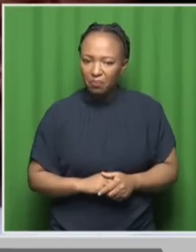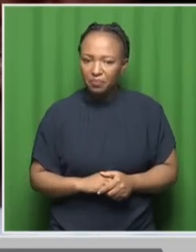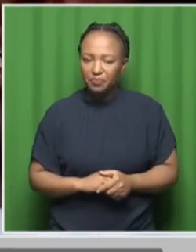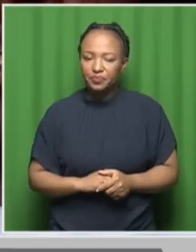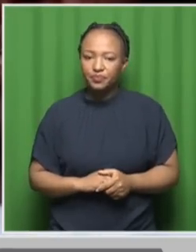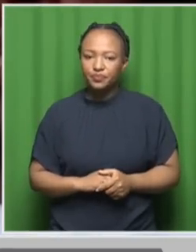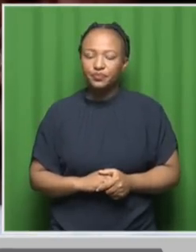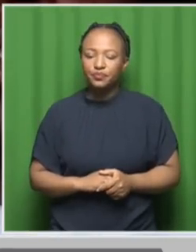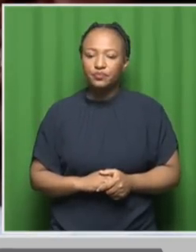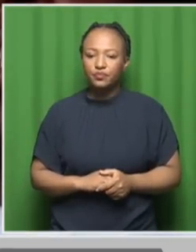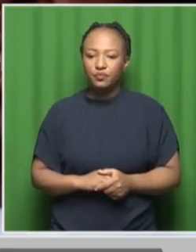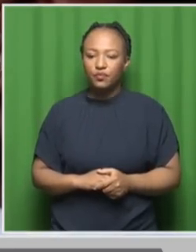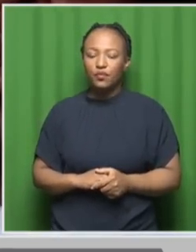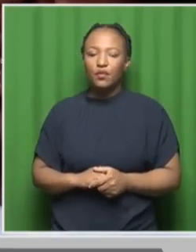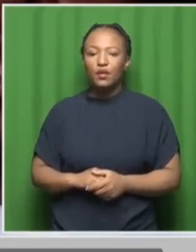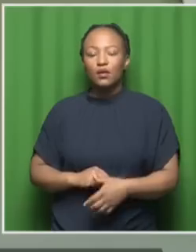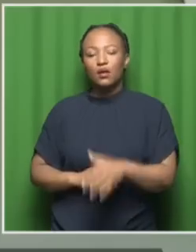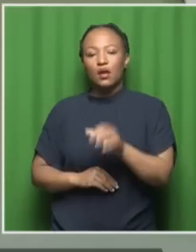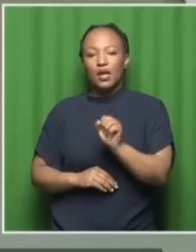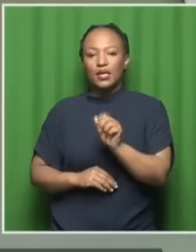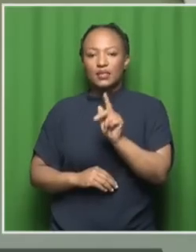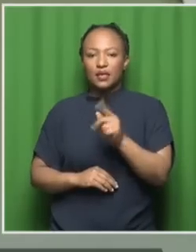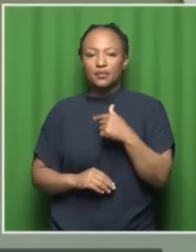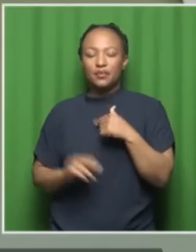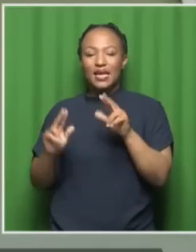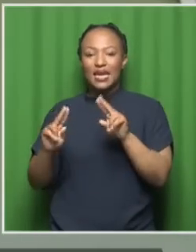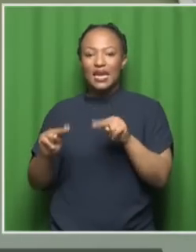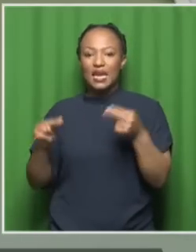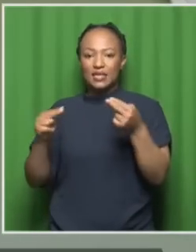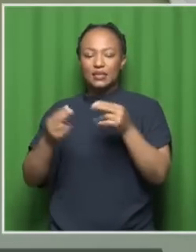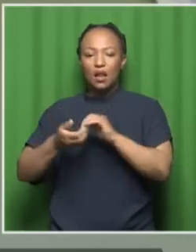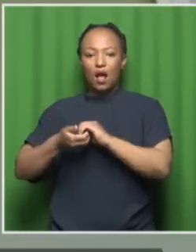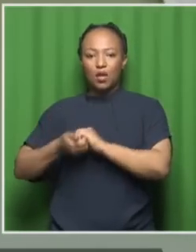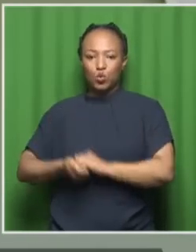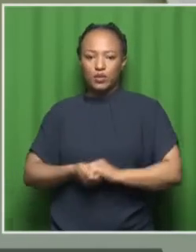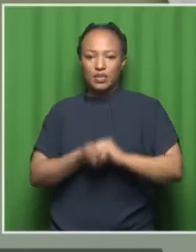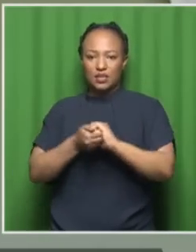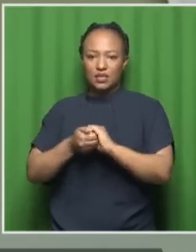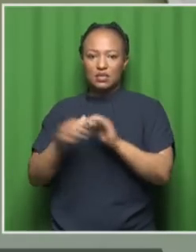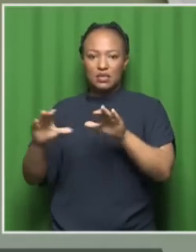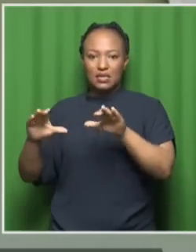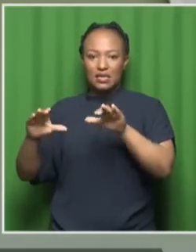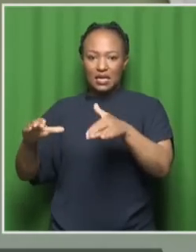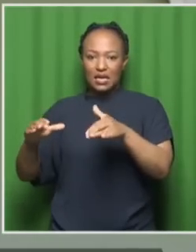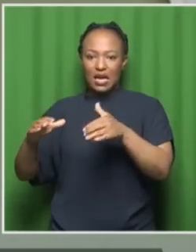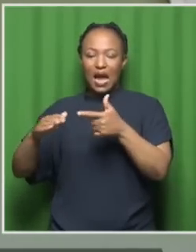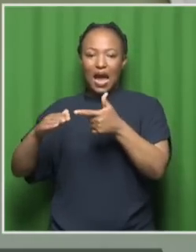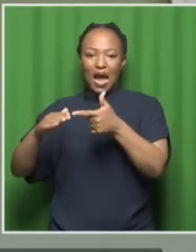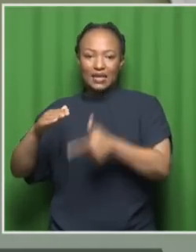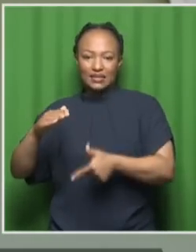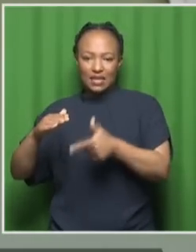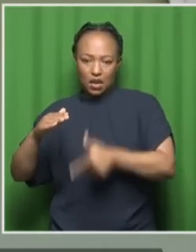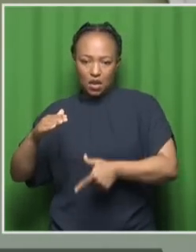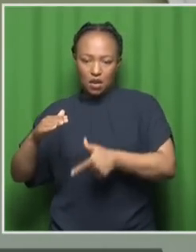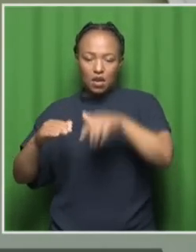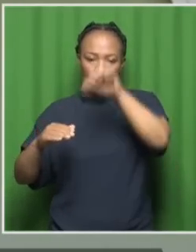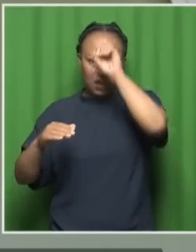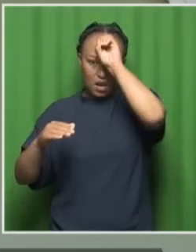Sakina, as a National Association of Artisanal Miners, we are saying we are calling upon